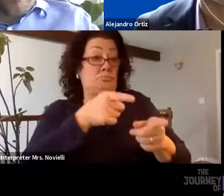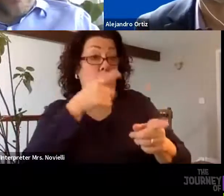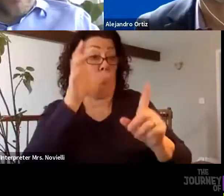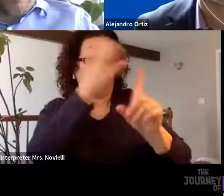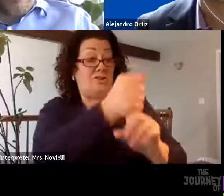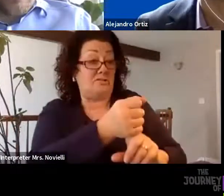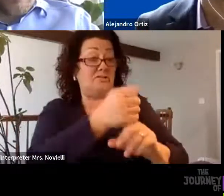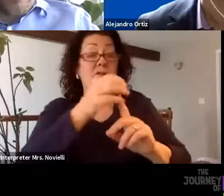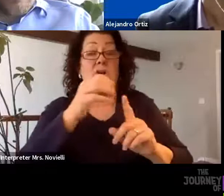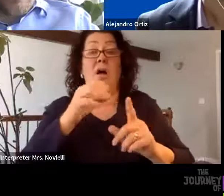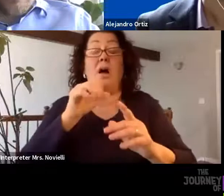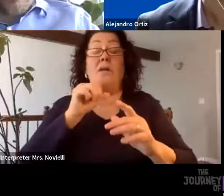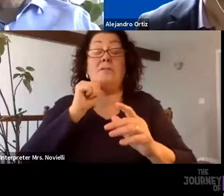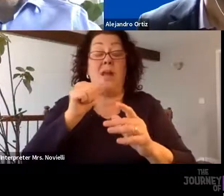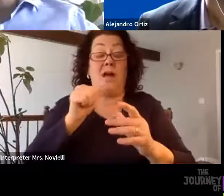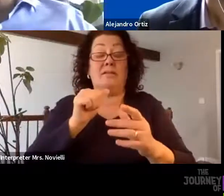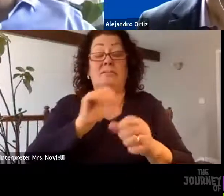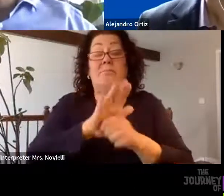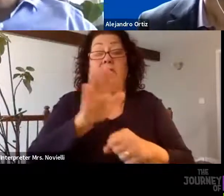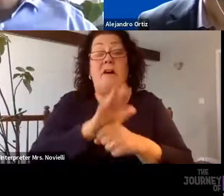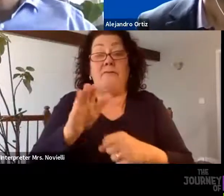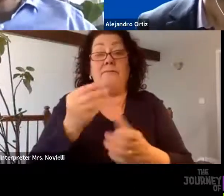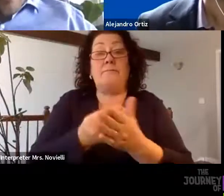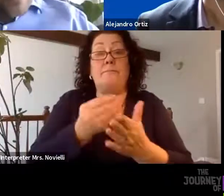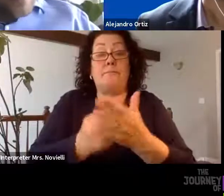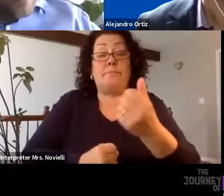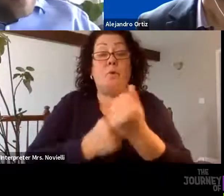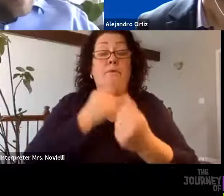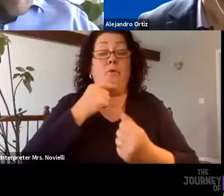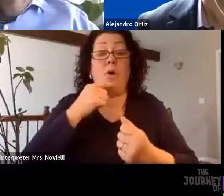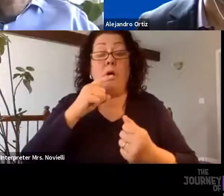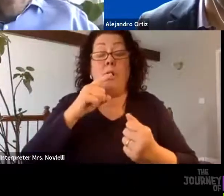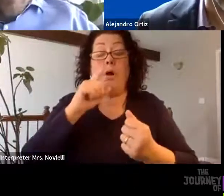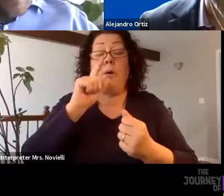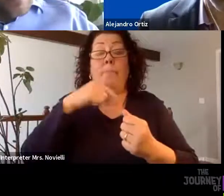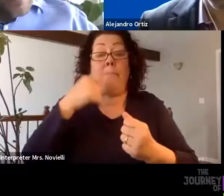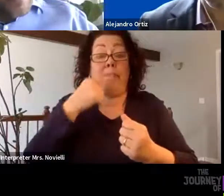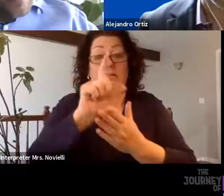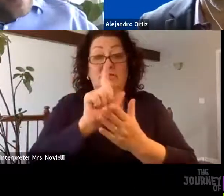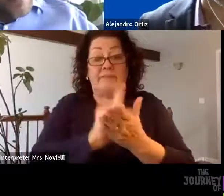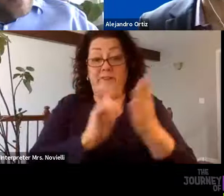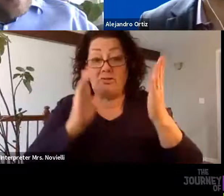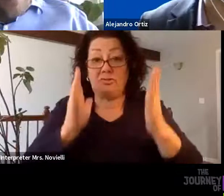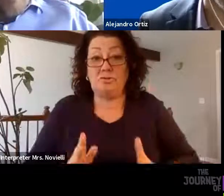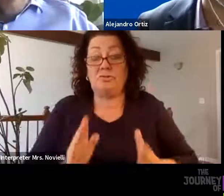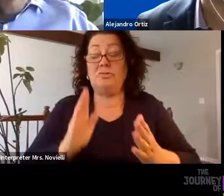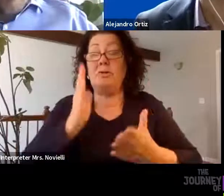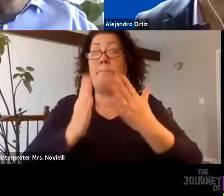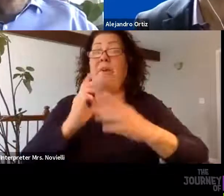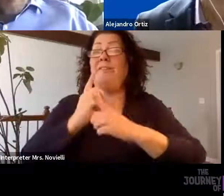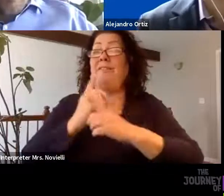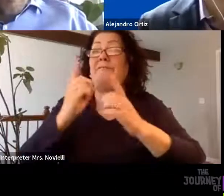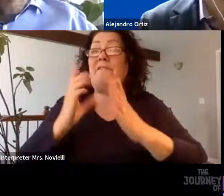underfunded public defenders, and the sort of the fact that, you know, many defendants plea bargain,